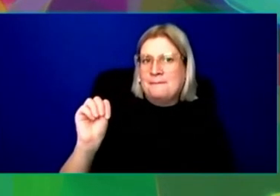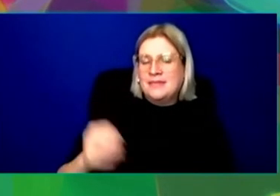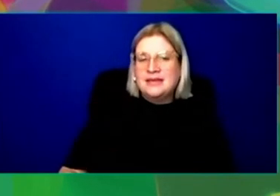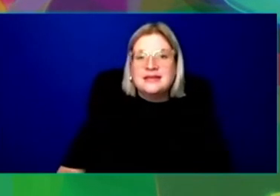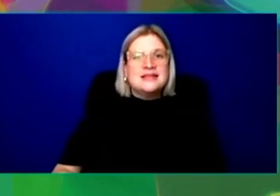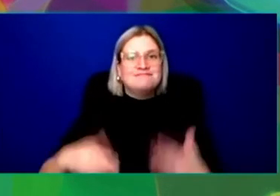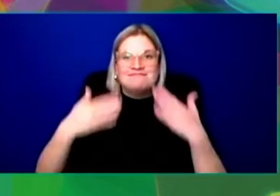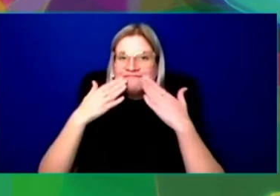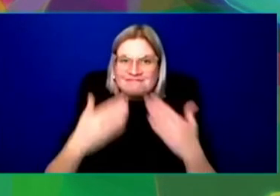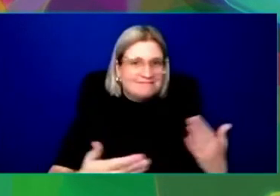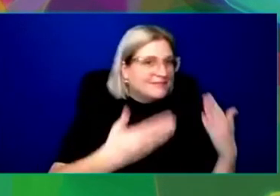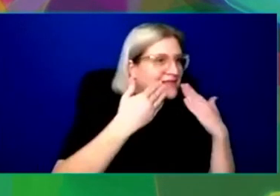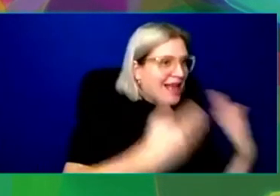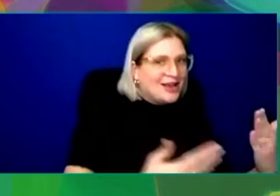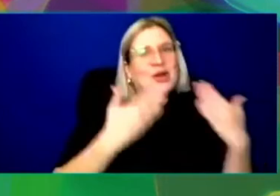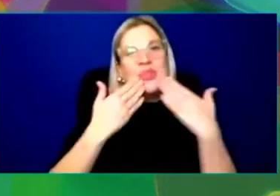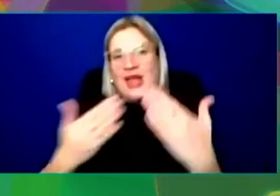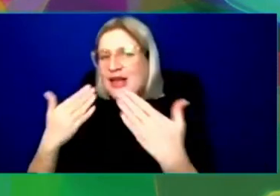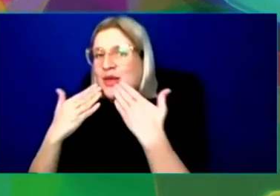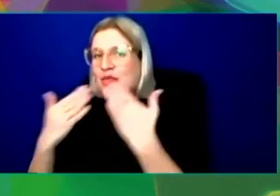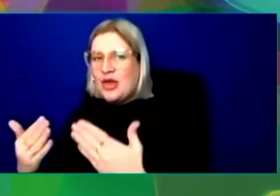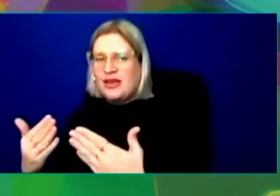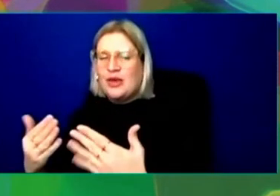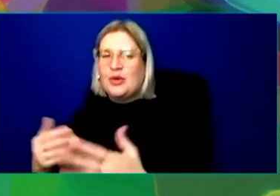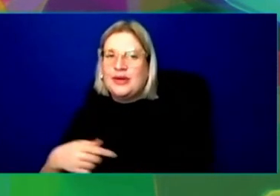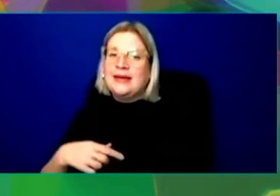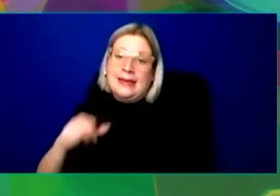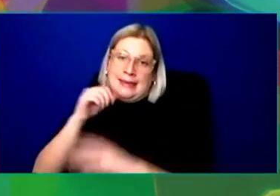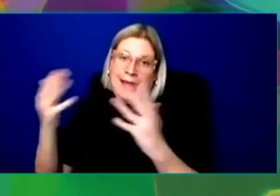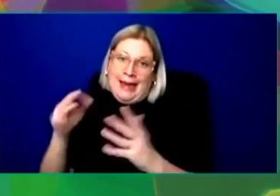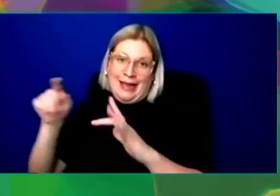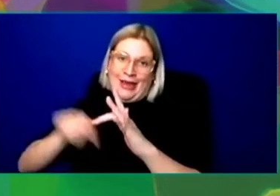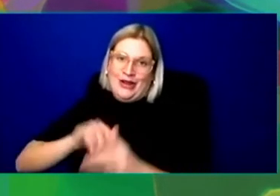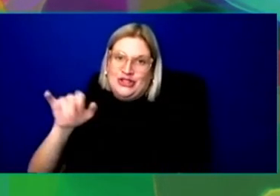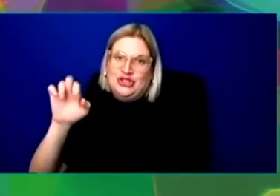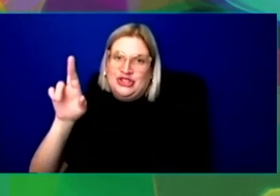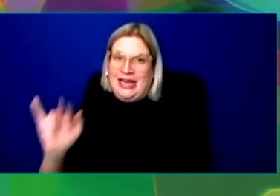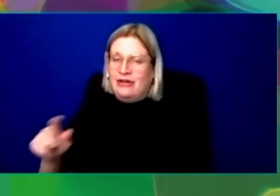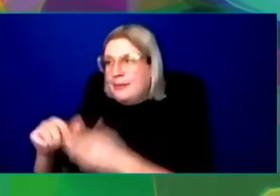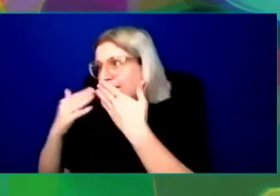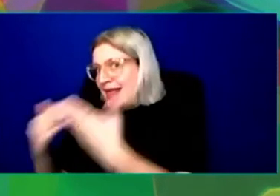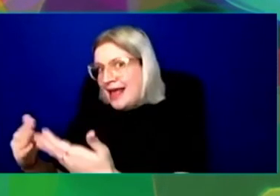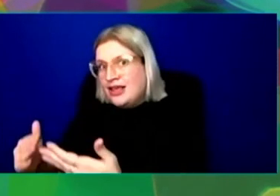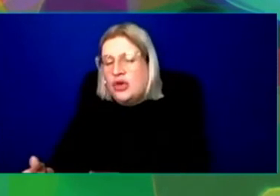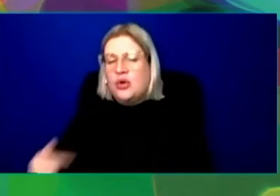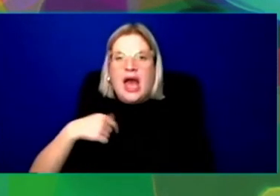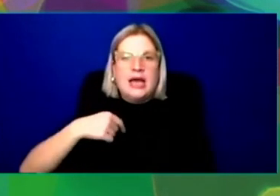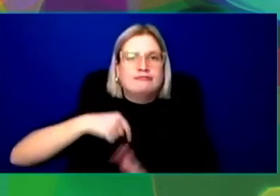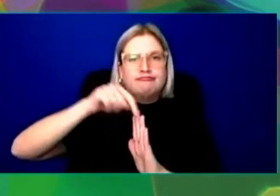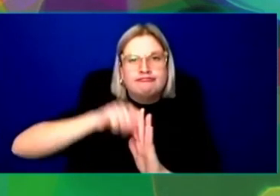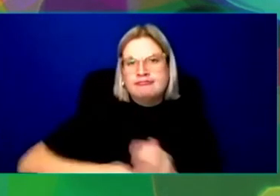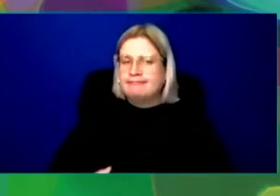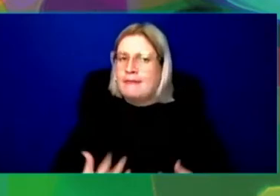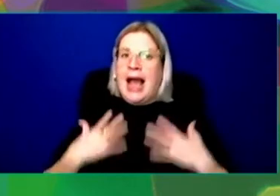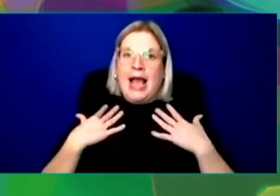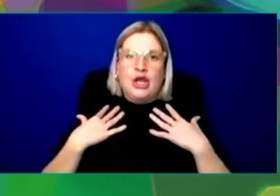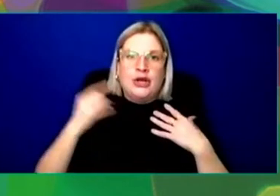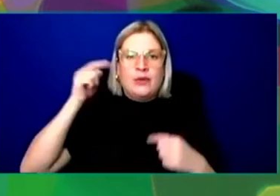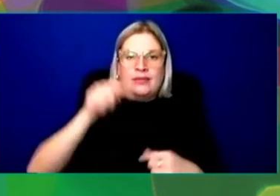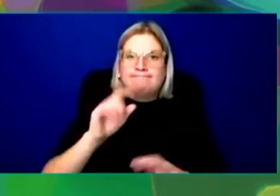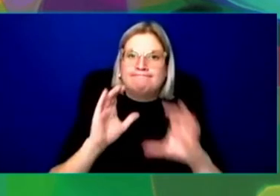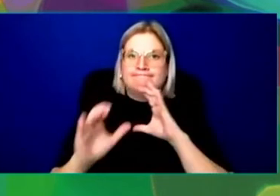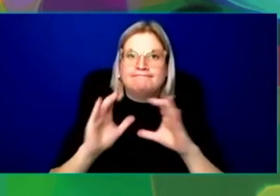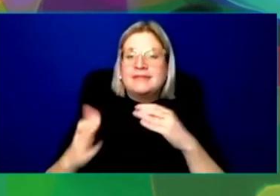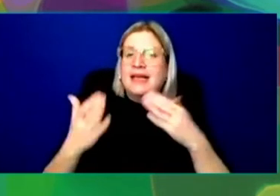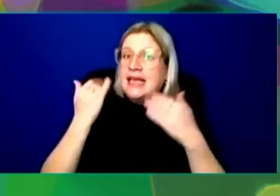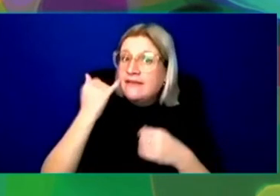Deirdre. Thank you, John, and in spirit, thank you, Jerry. I'm deeply appreciative for all of this amazing conversation. For you all watching, thank you for joining us for